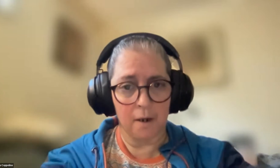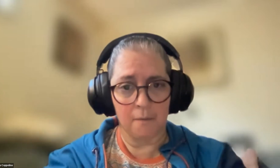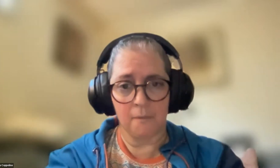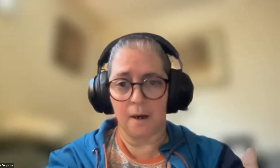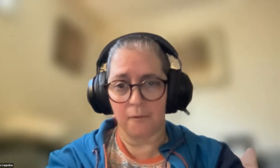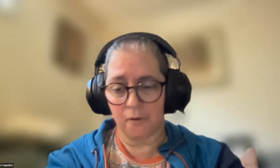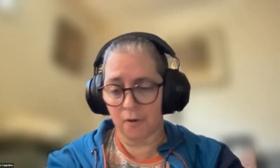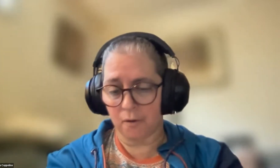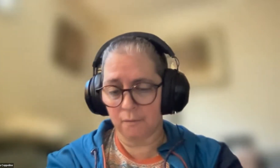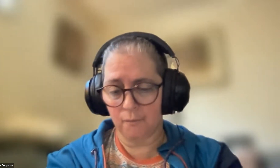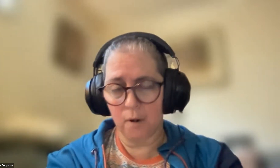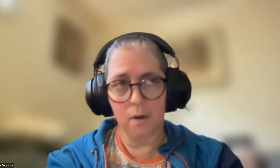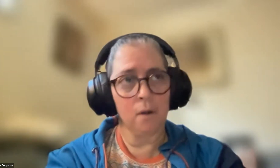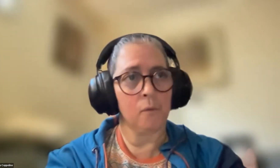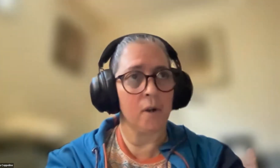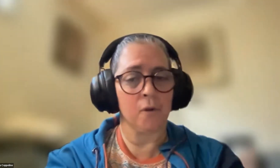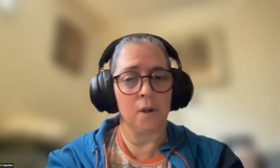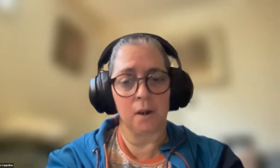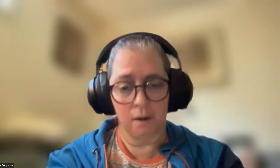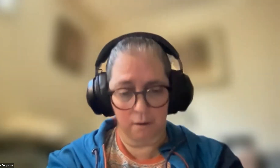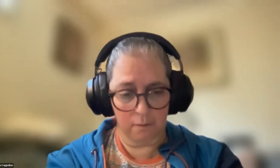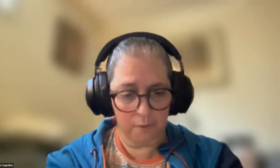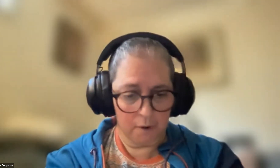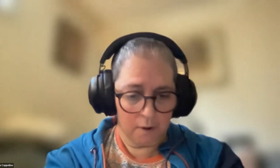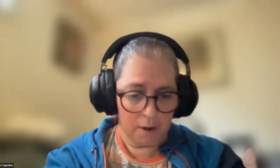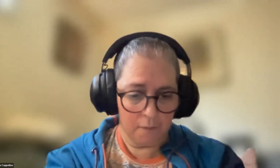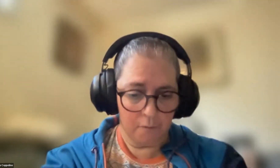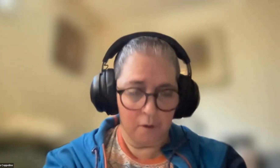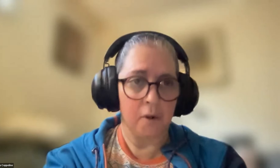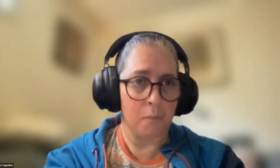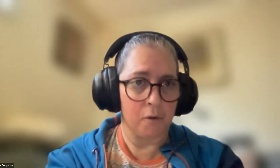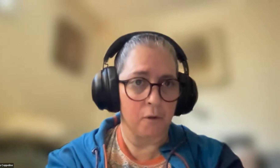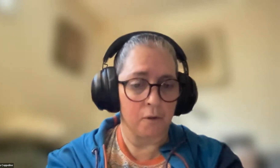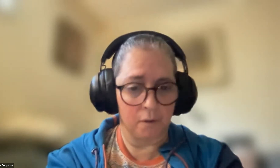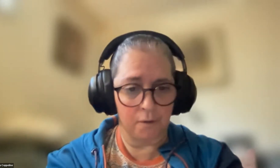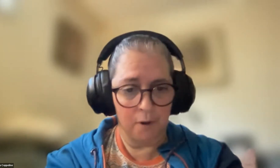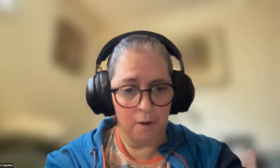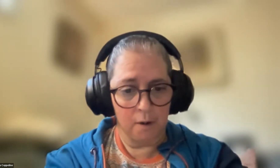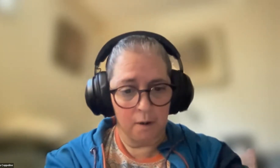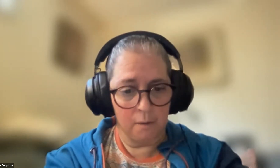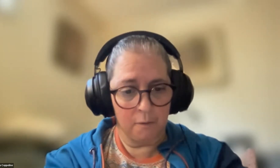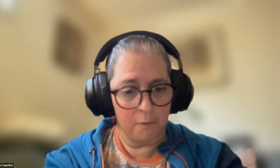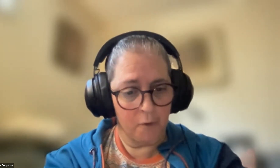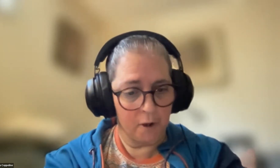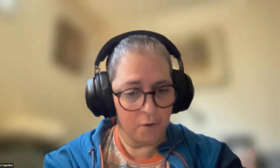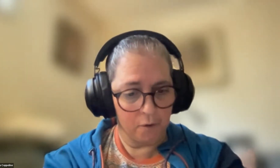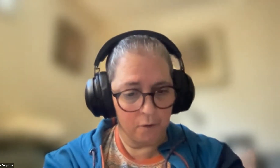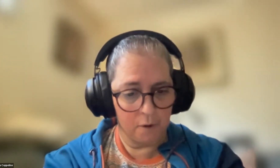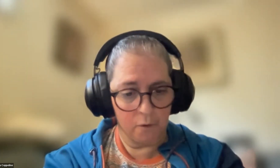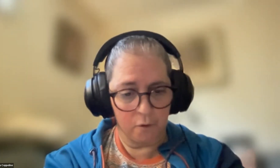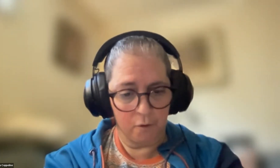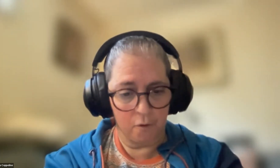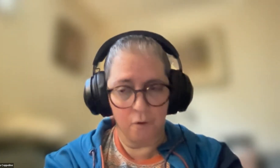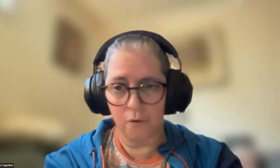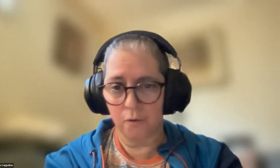this half of the session, we're actually going to hear from lived experiences. But before I do,